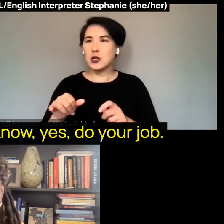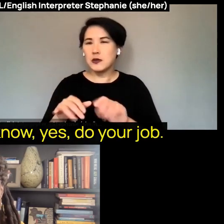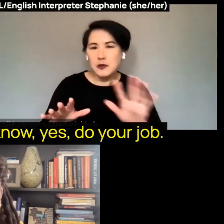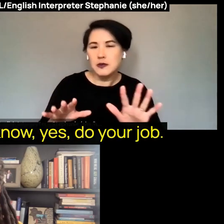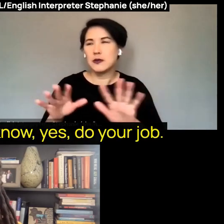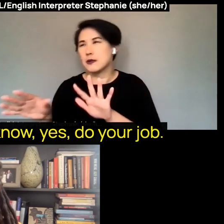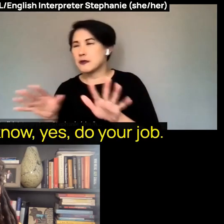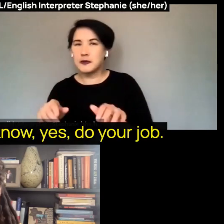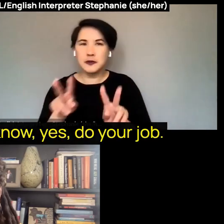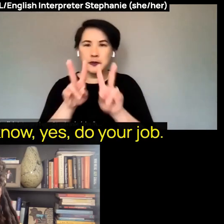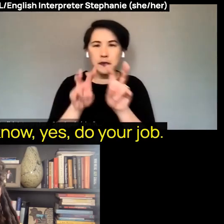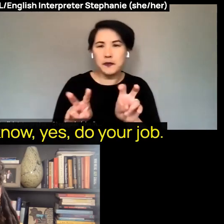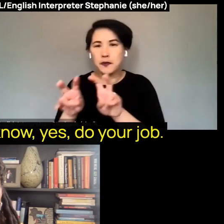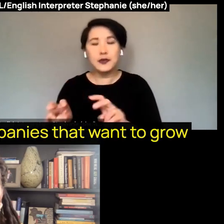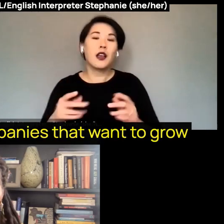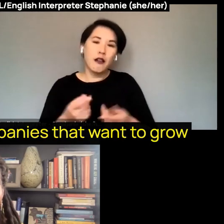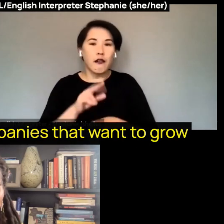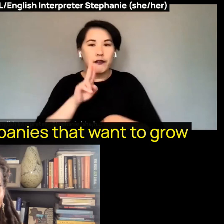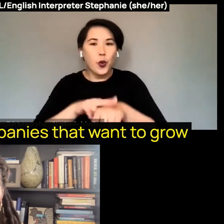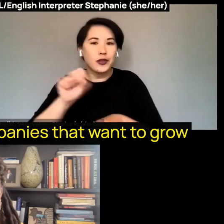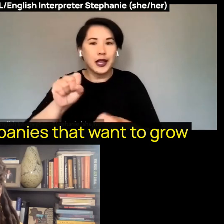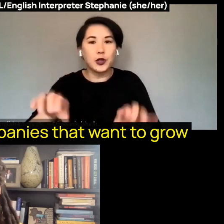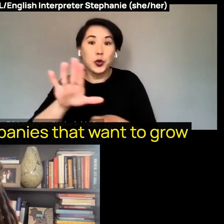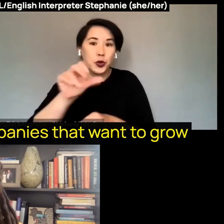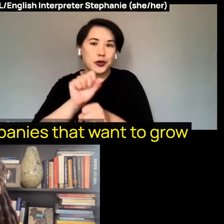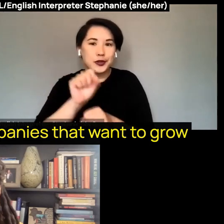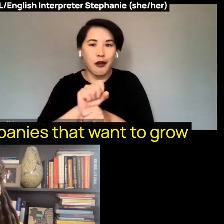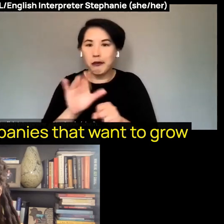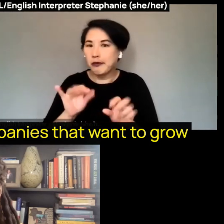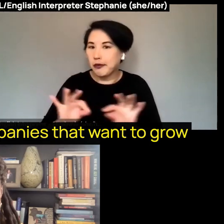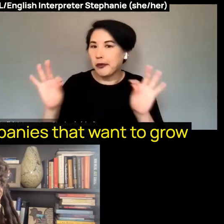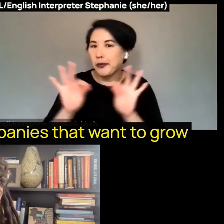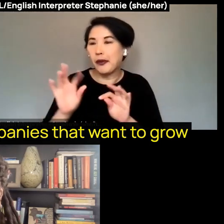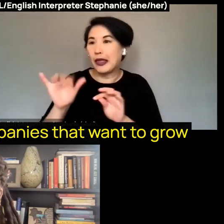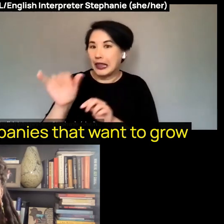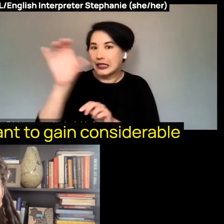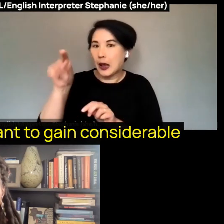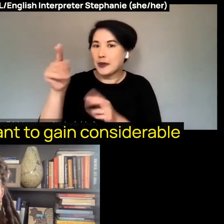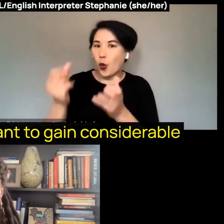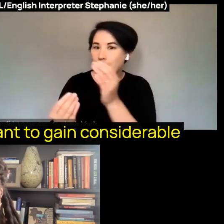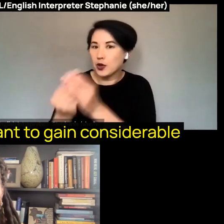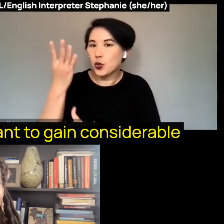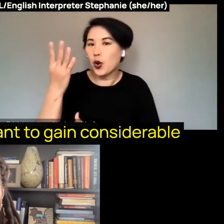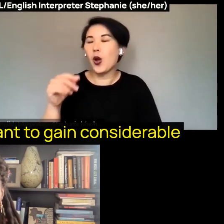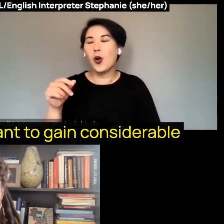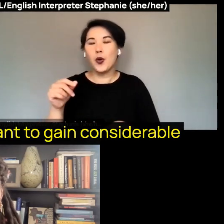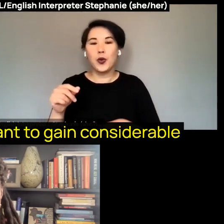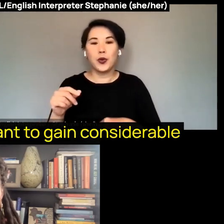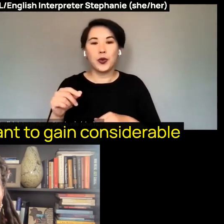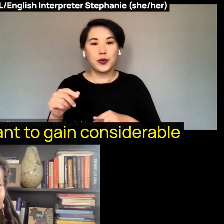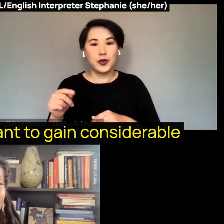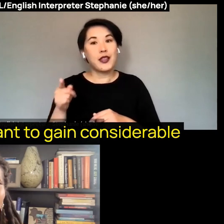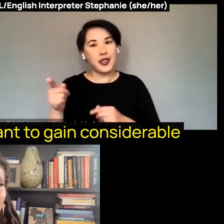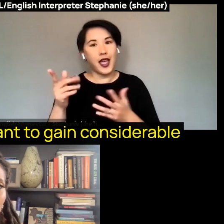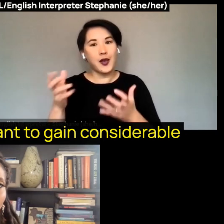That's you know, yes, do your job. You know, these are companies that want to grow and, you know, they want